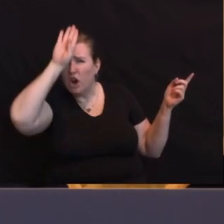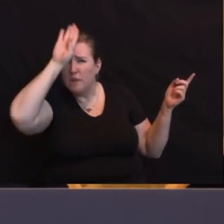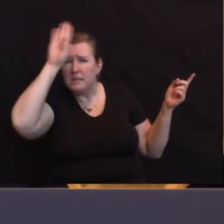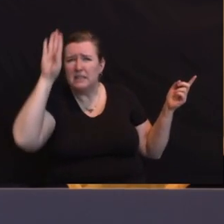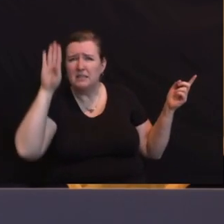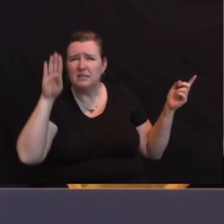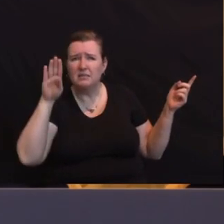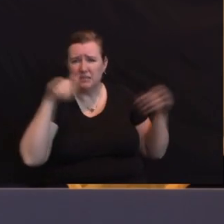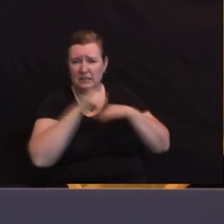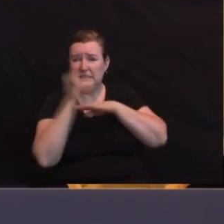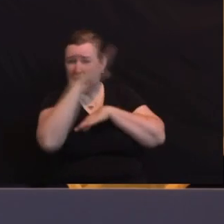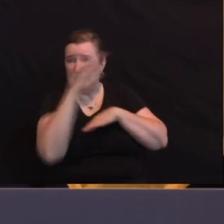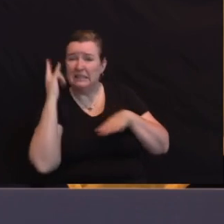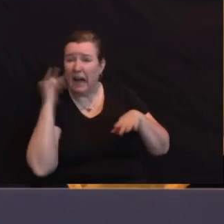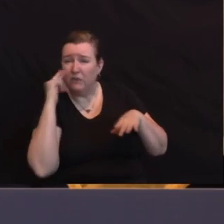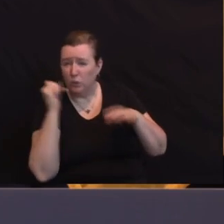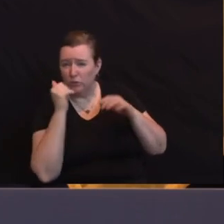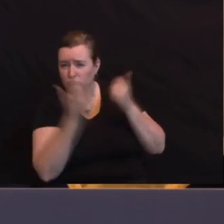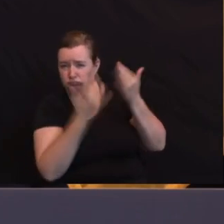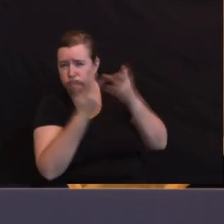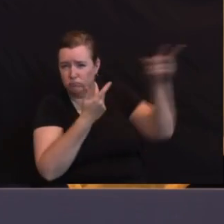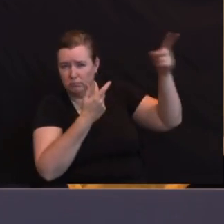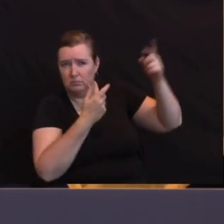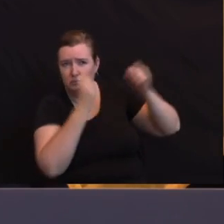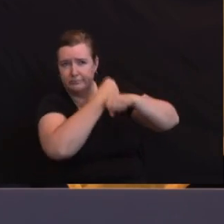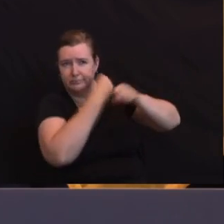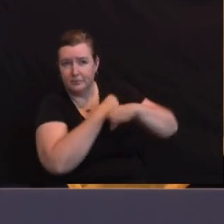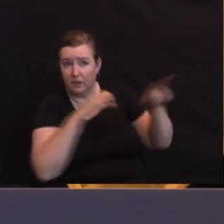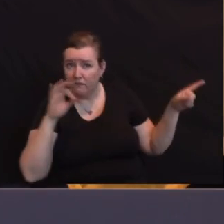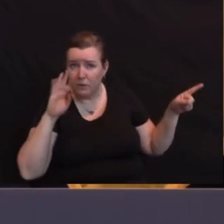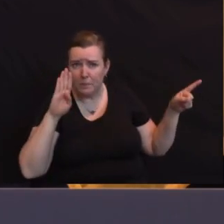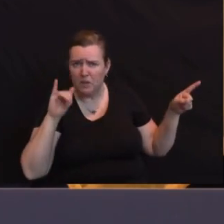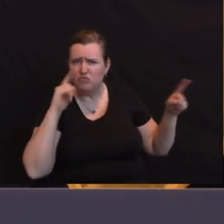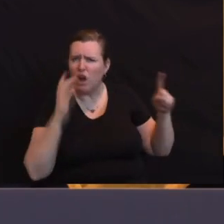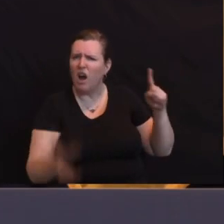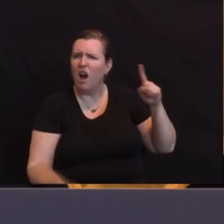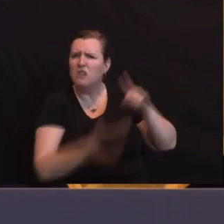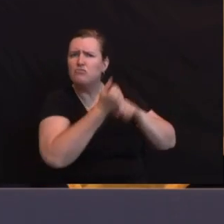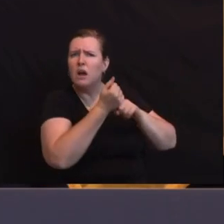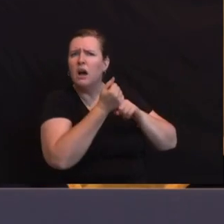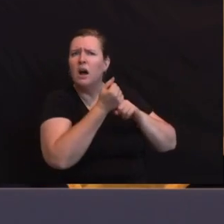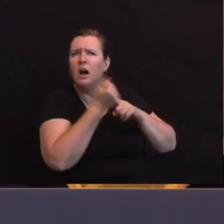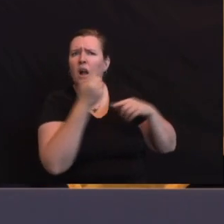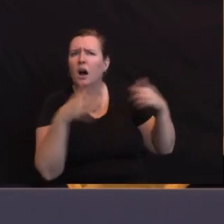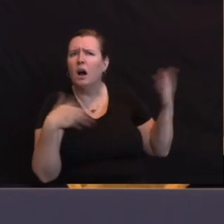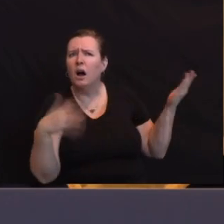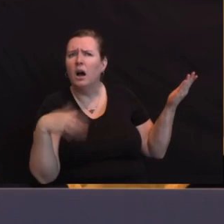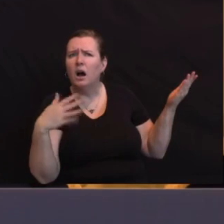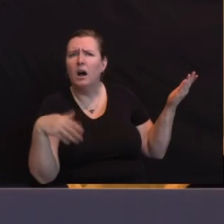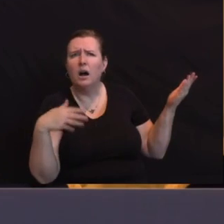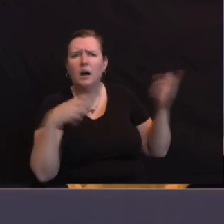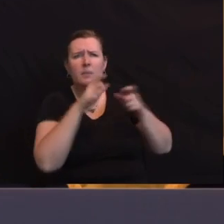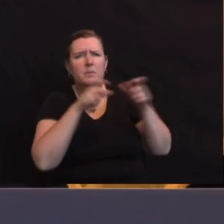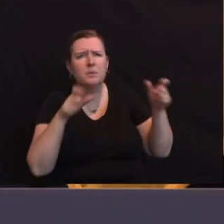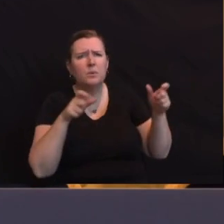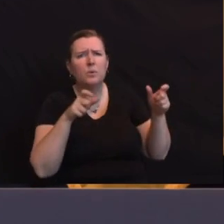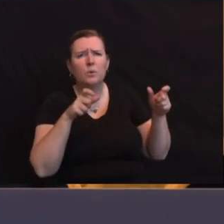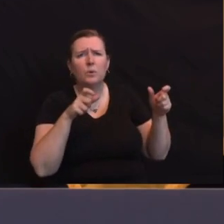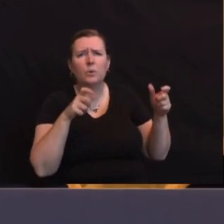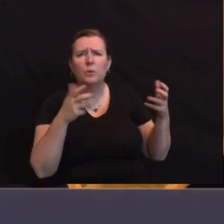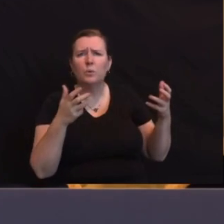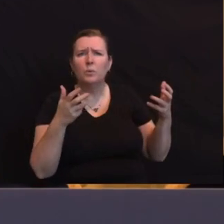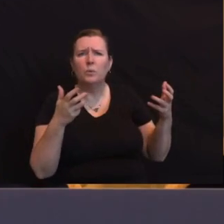little bit taken aback. The FBI has just arrested 6 persons in a plot to kidnap Michigan governor. Our friend, who's an